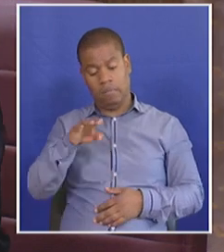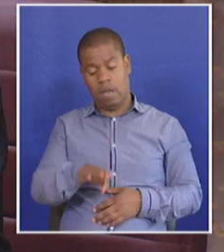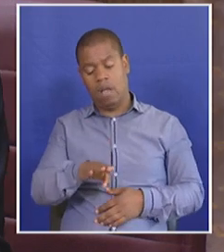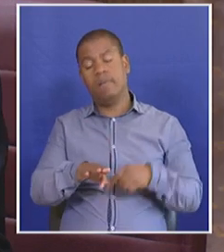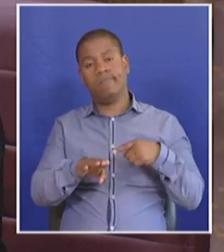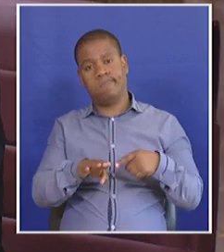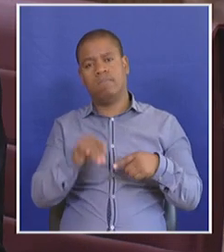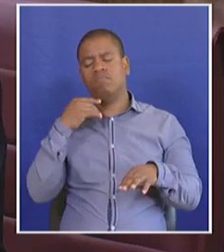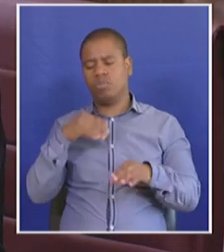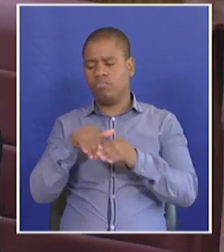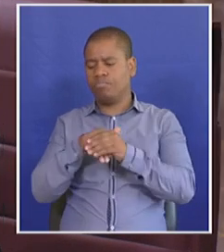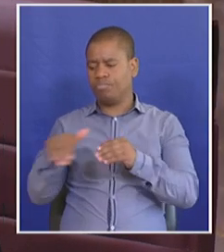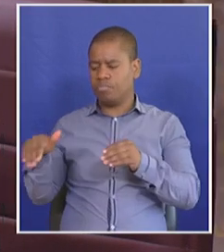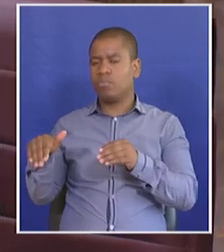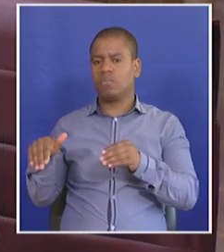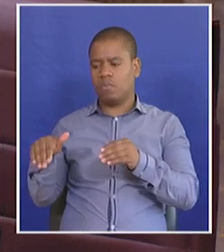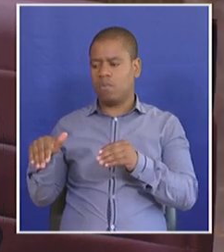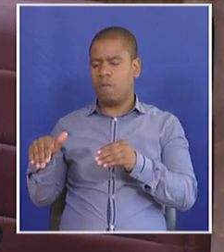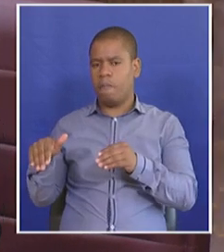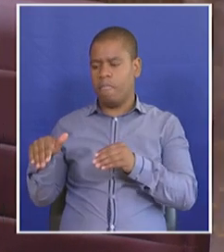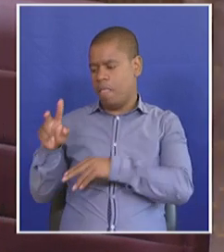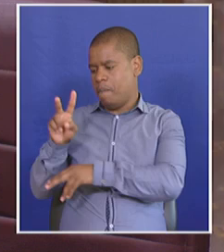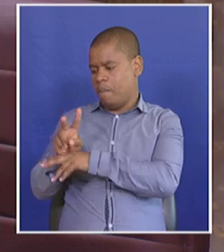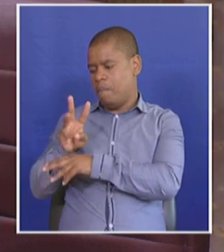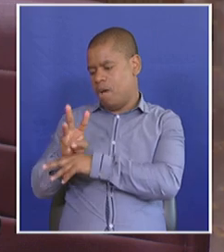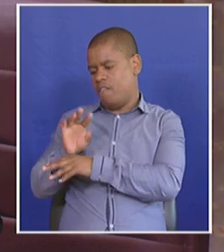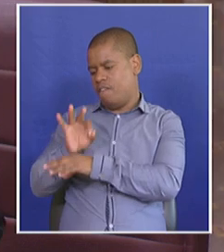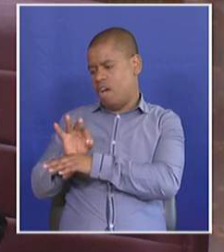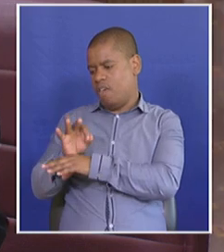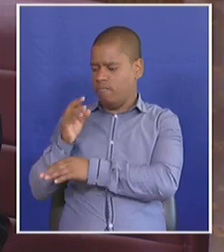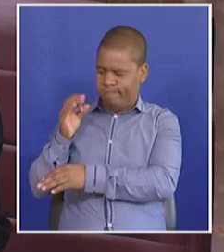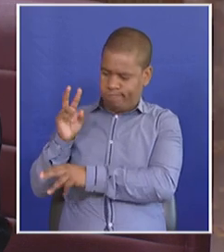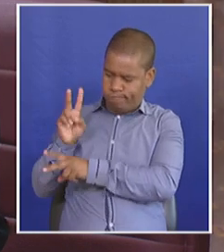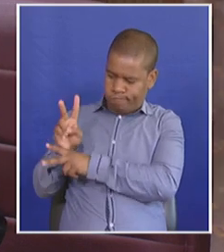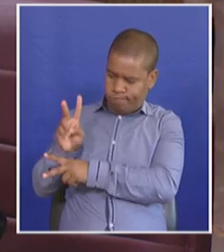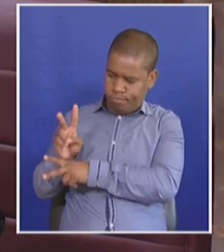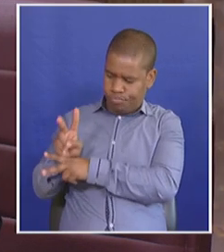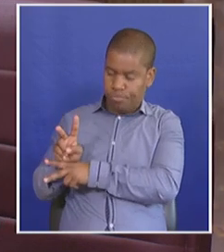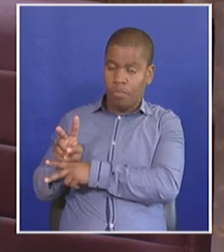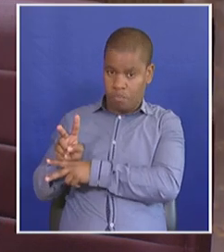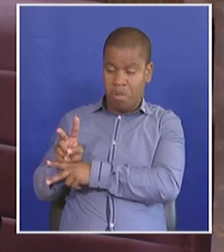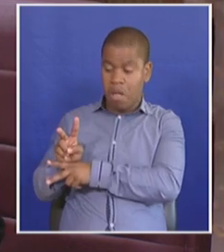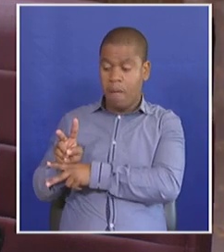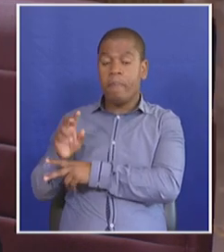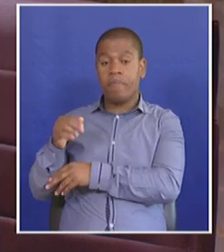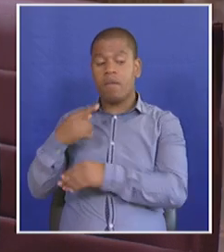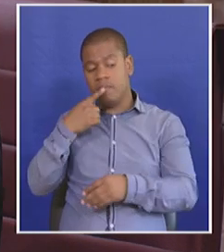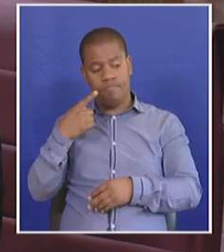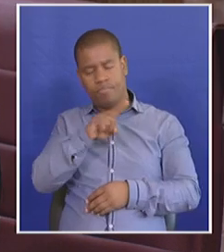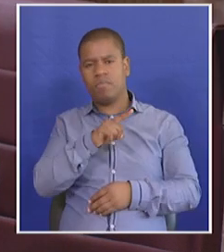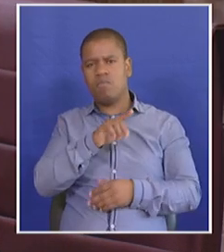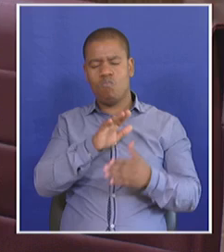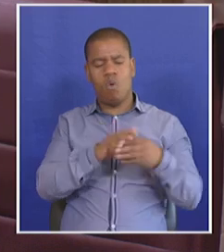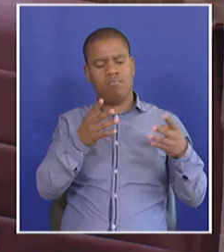be released into the custody of the parent, or if that's not possible, if they do have to be locked up, then to be put into a secure